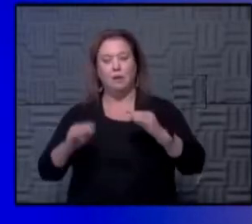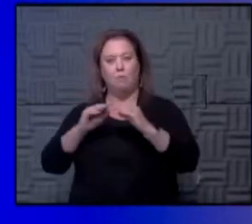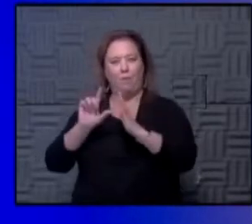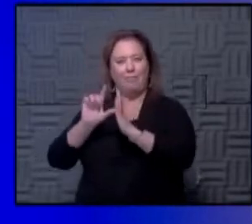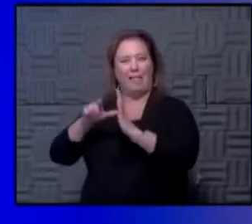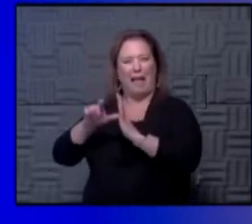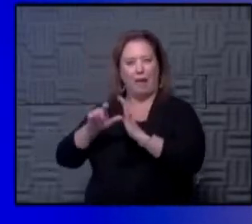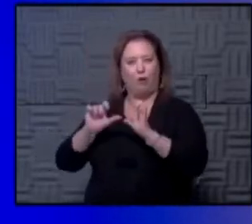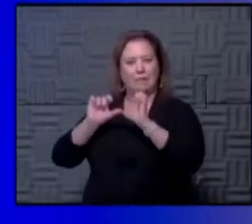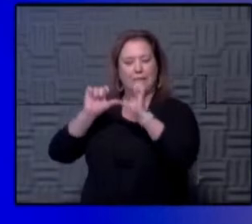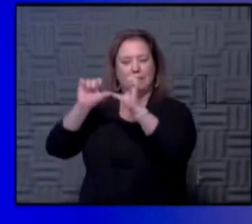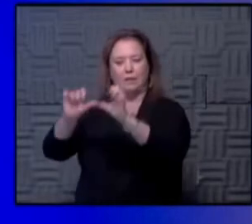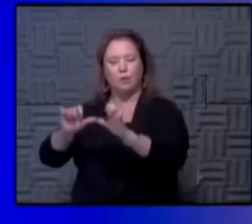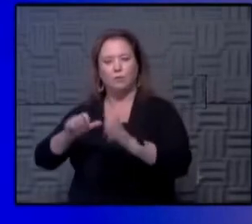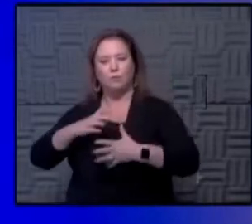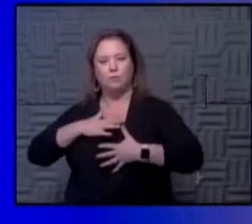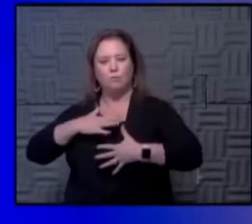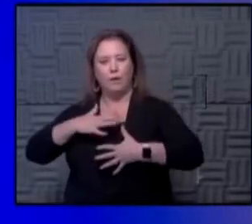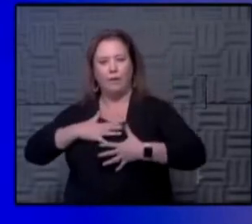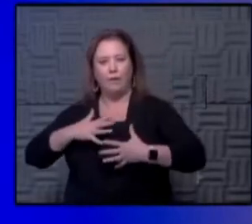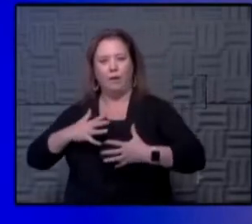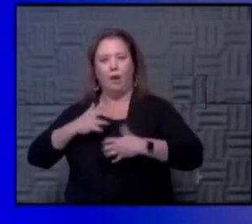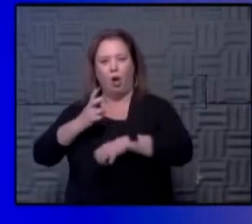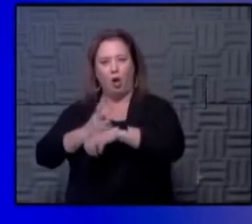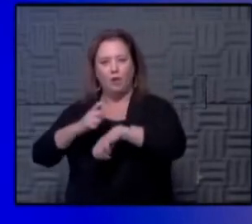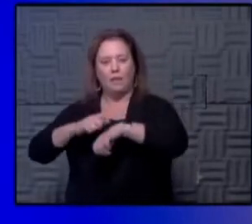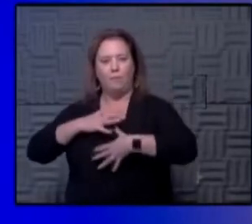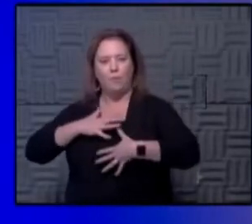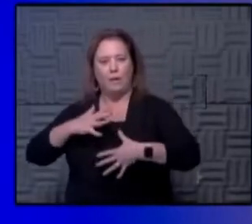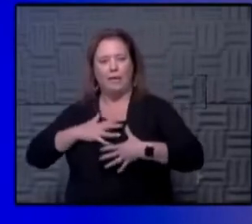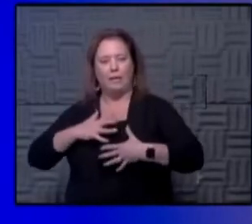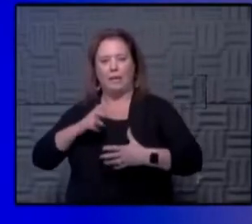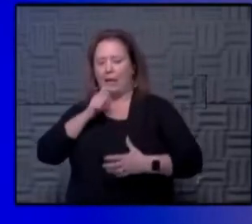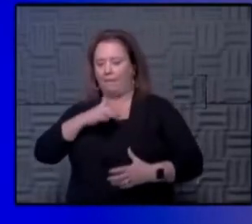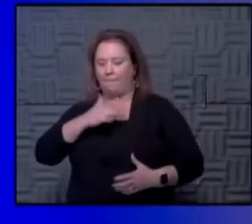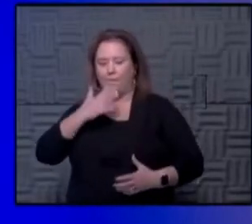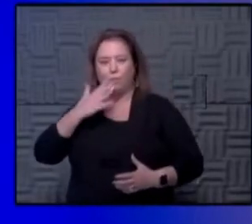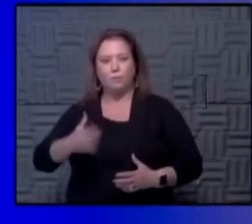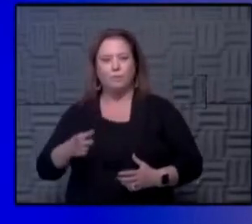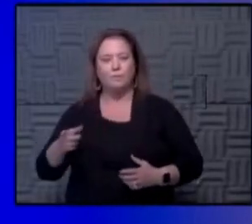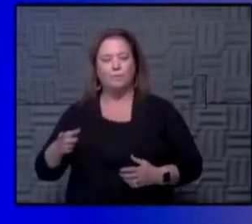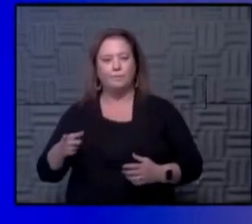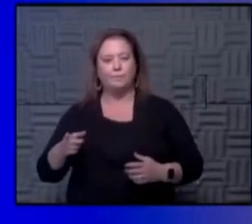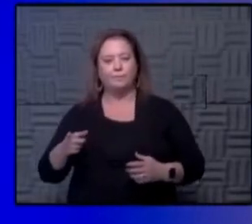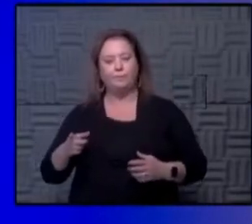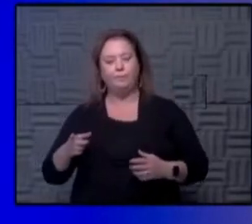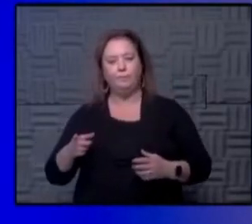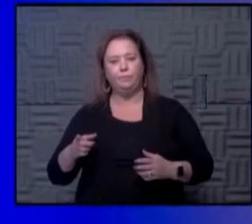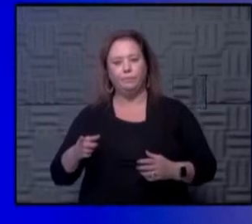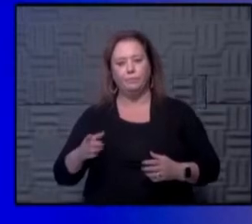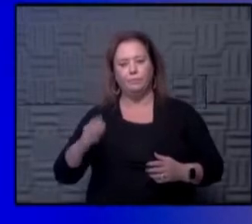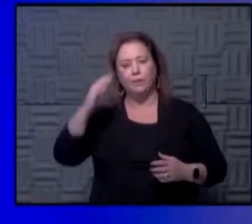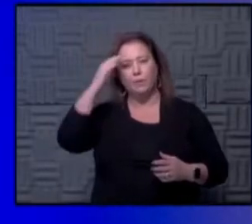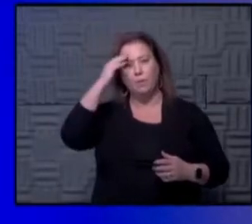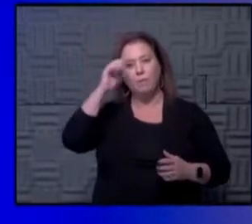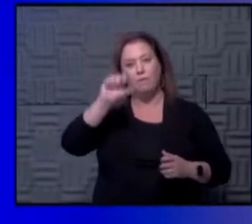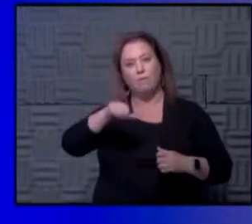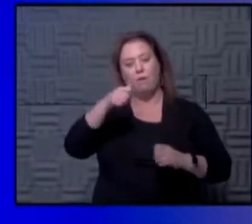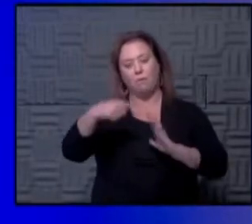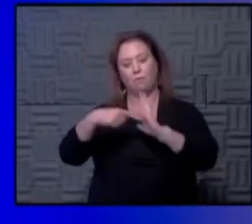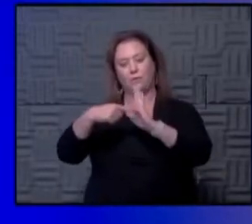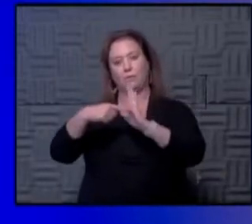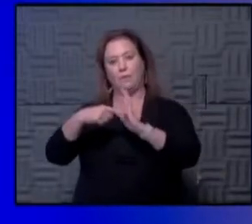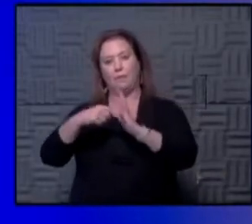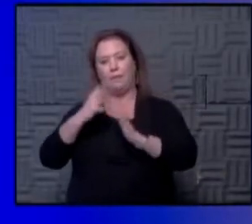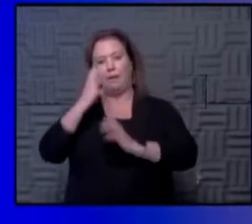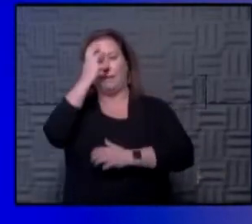of the cough, the shortness of breath, the difficulty to get air, and just not feeling good. But we know that other symptoms such as